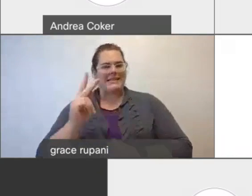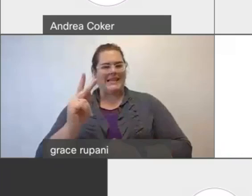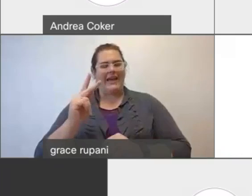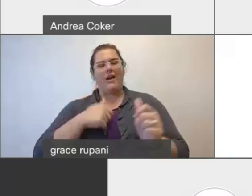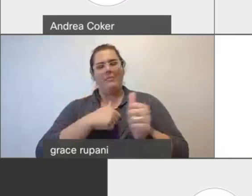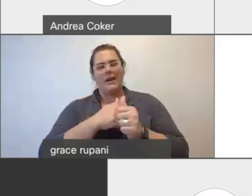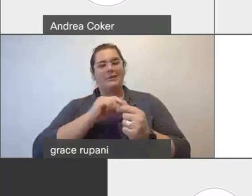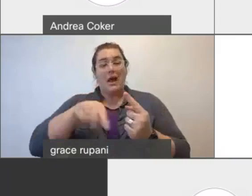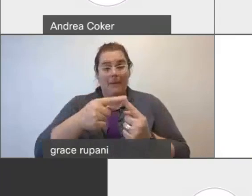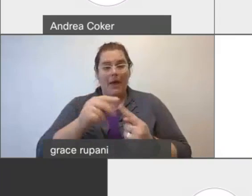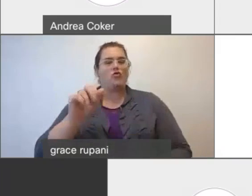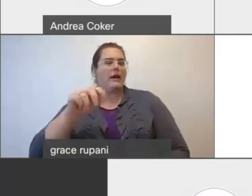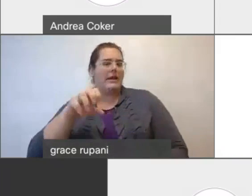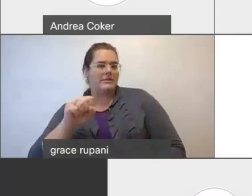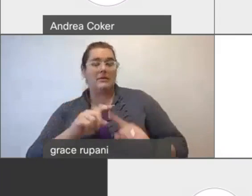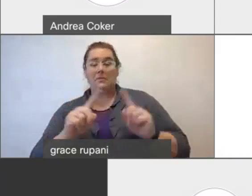other specifics.